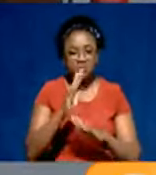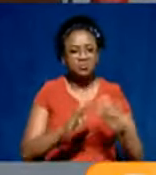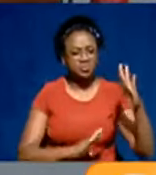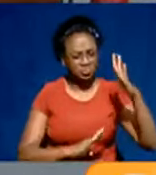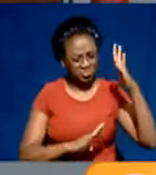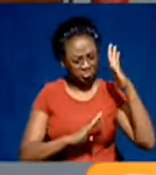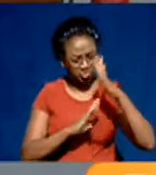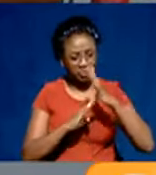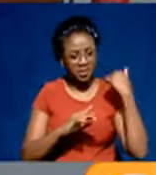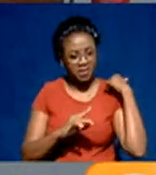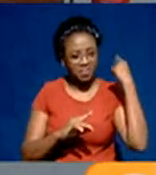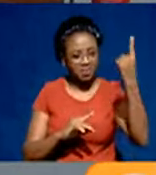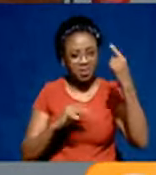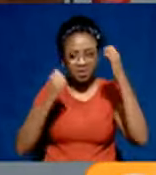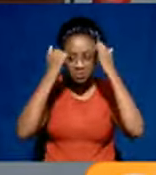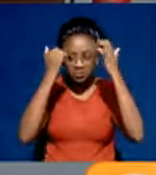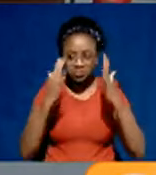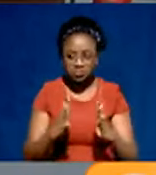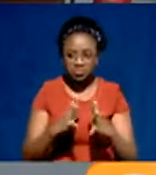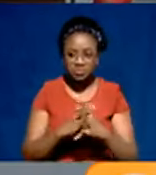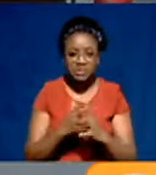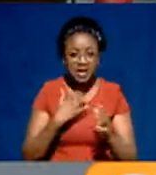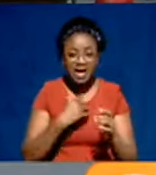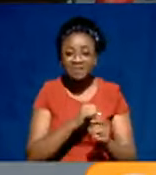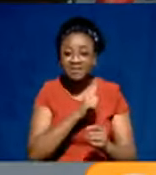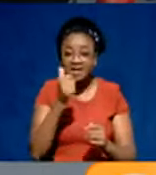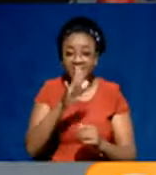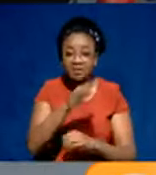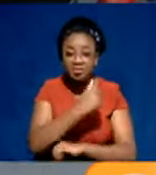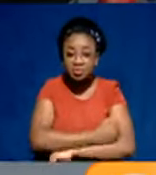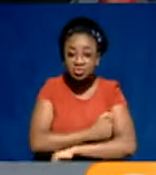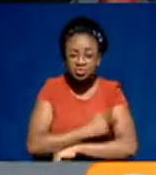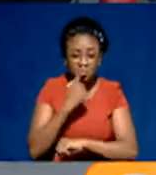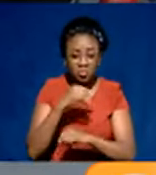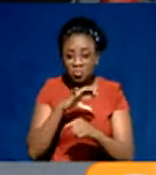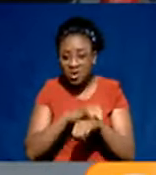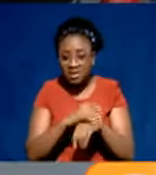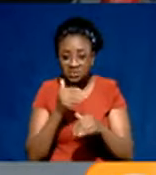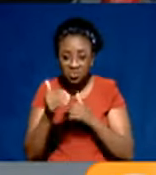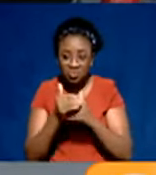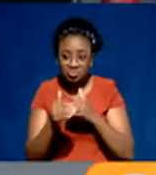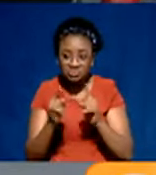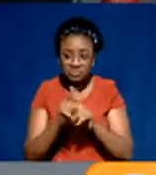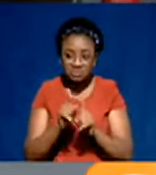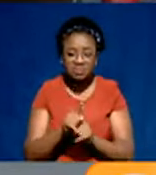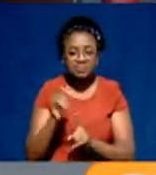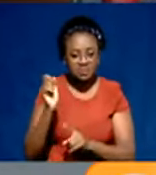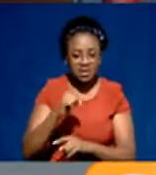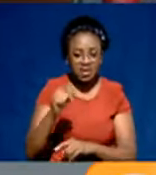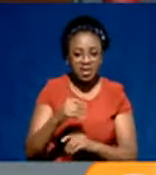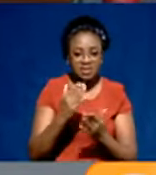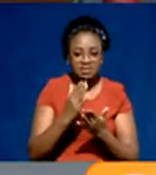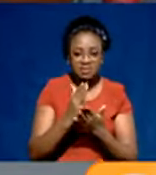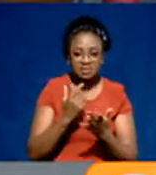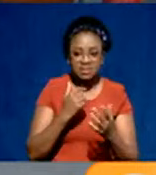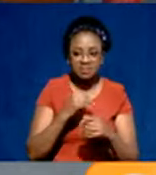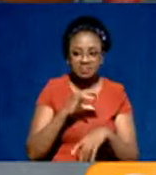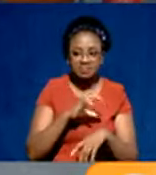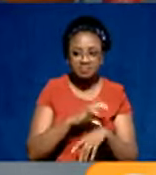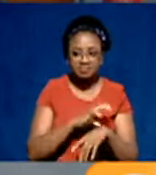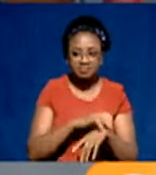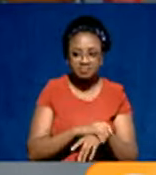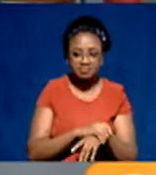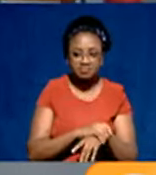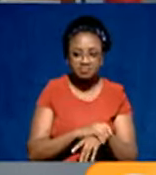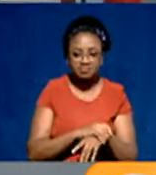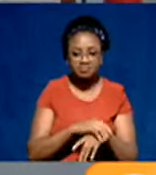student. Yeah. Were there others in your school who got close to you, or...? Yeah, we had some who got 84. A lot of them got an